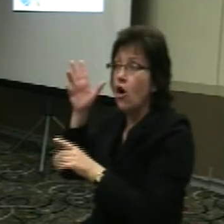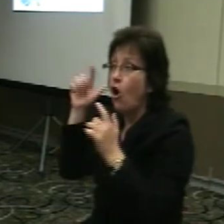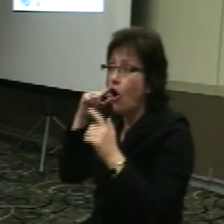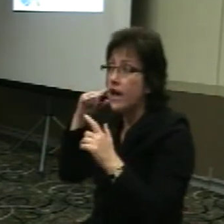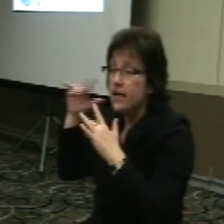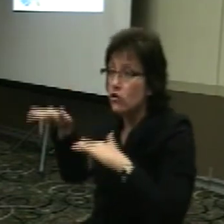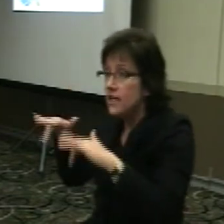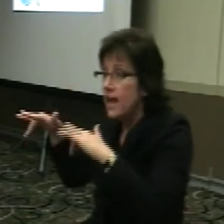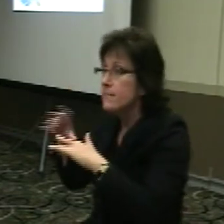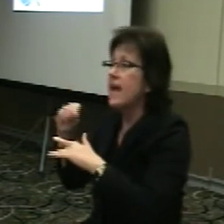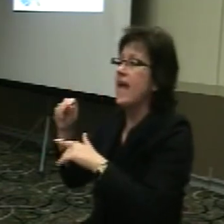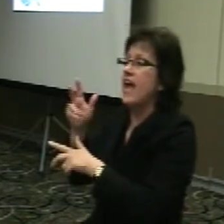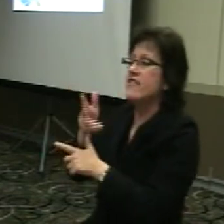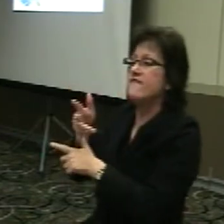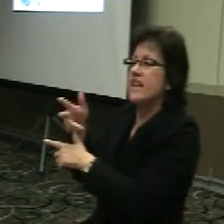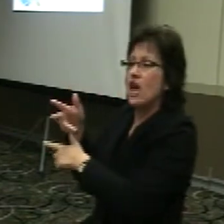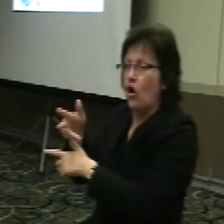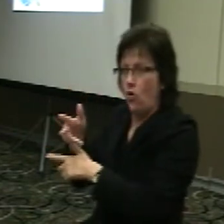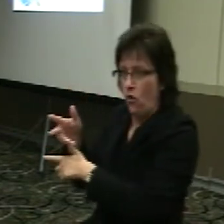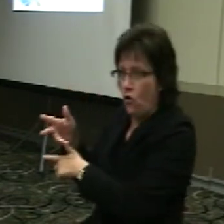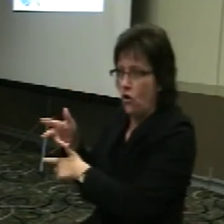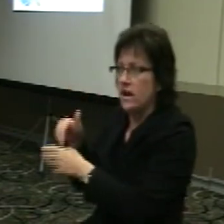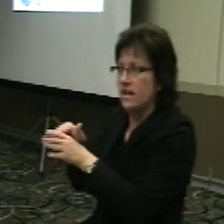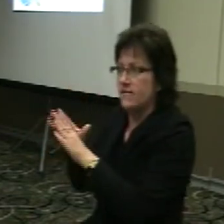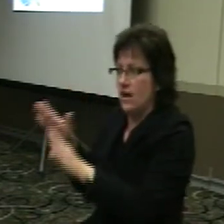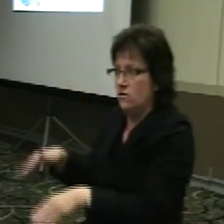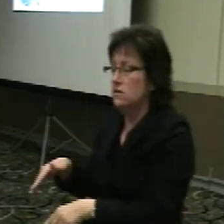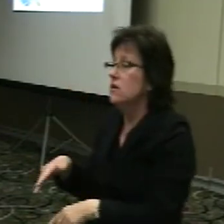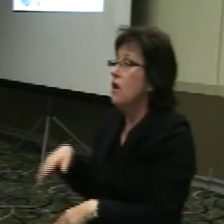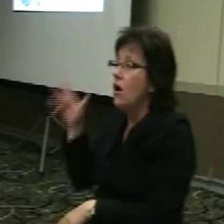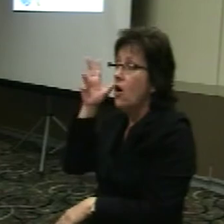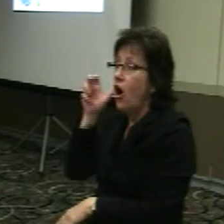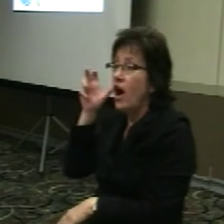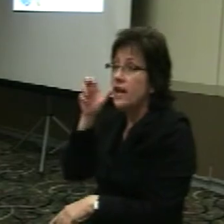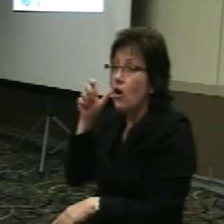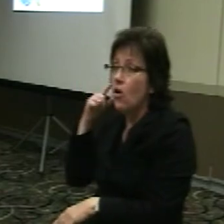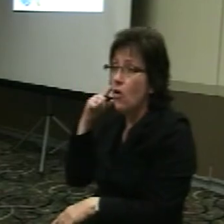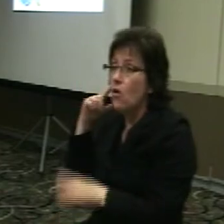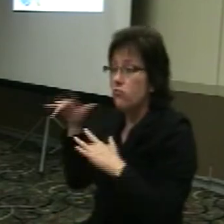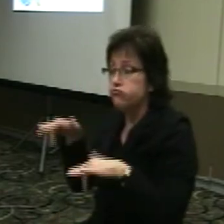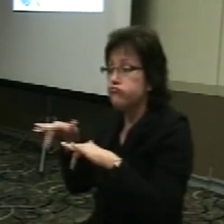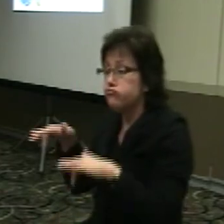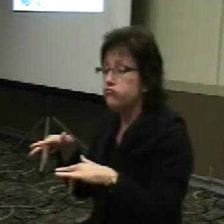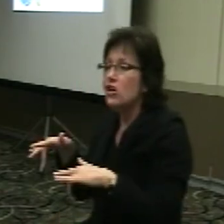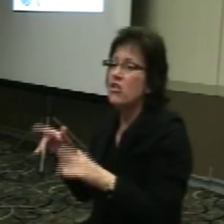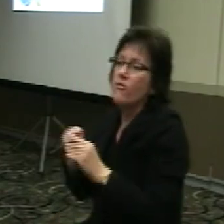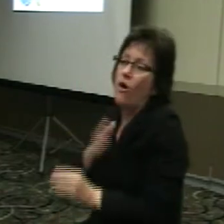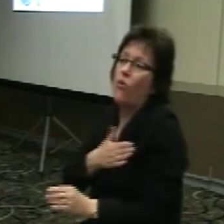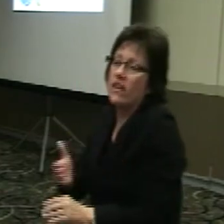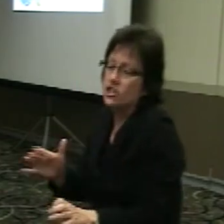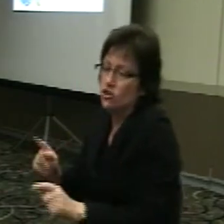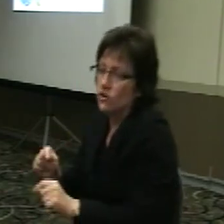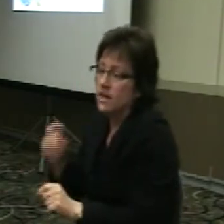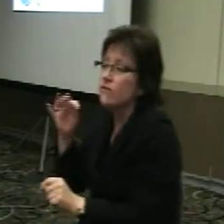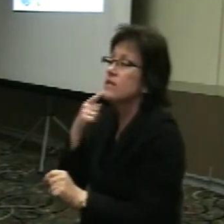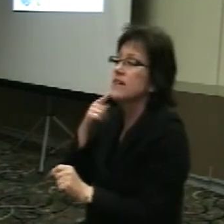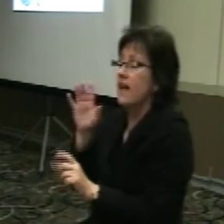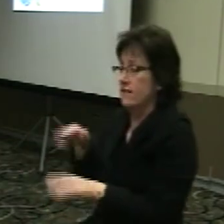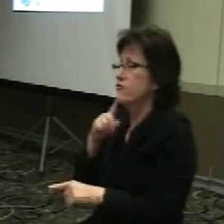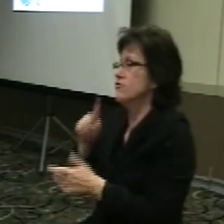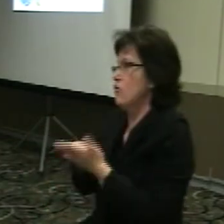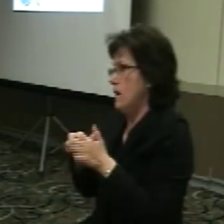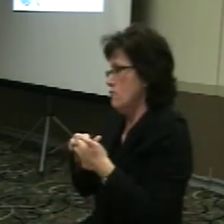themselves. Audio tape's usually much more something they're willing to do. And so if we say there's a problem, for example,